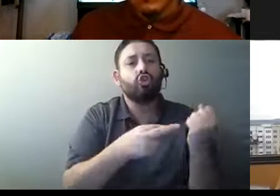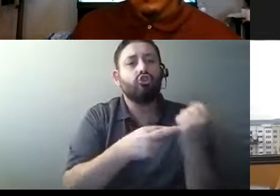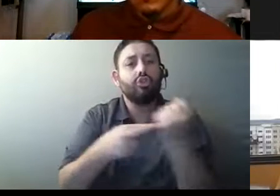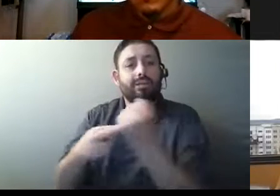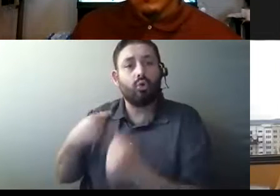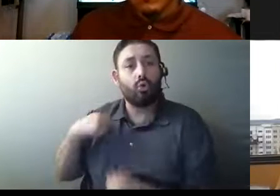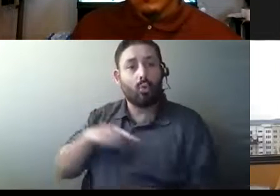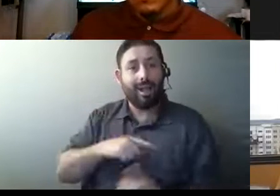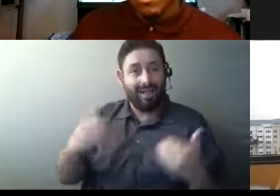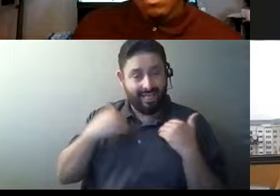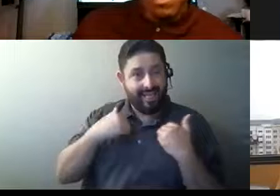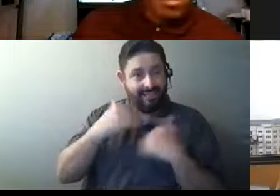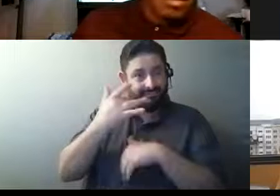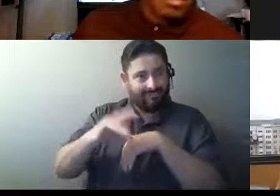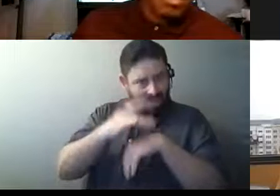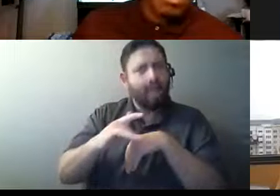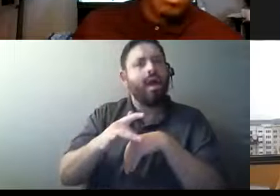available are being distributed